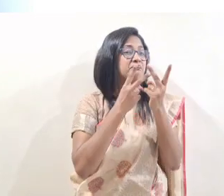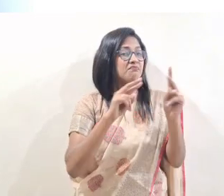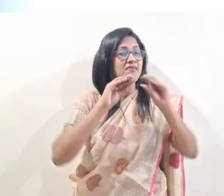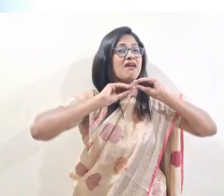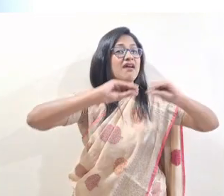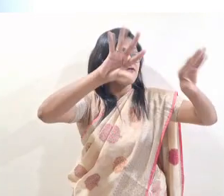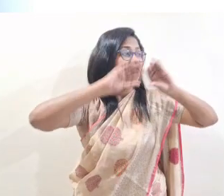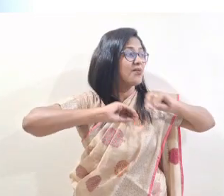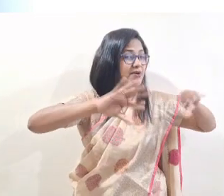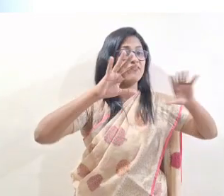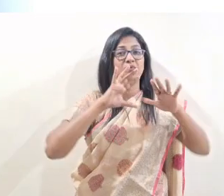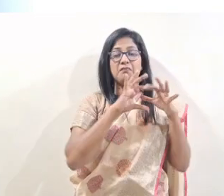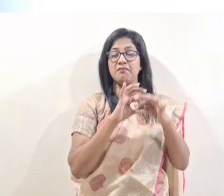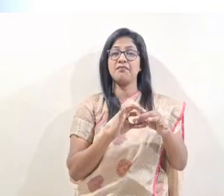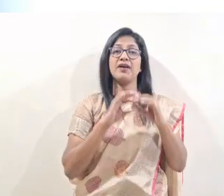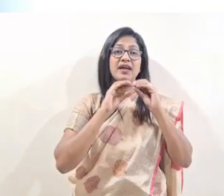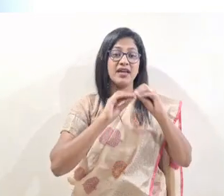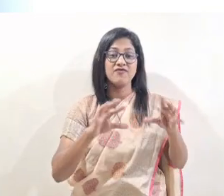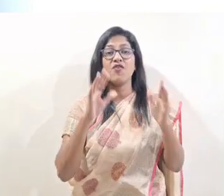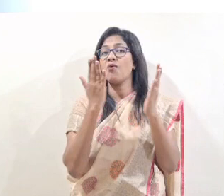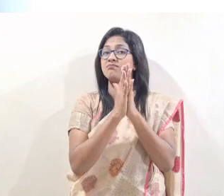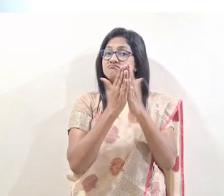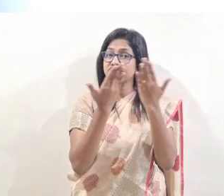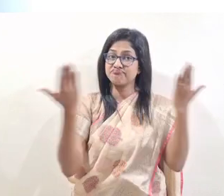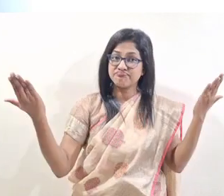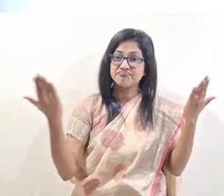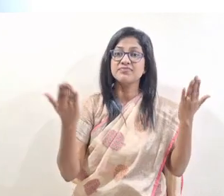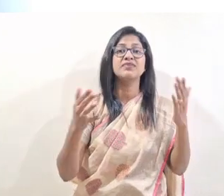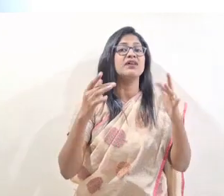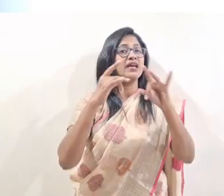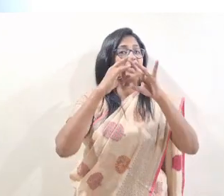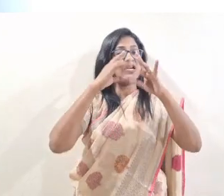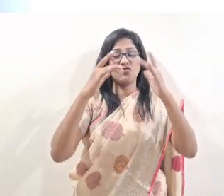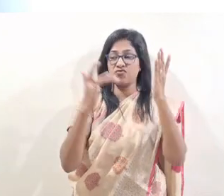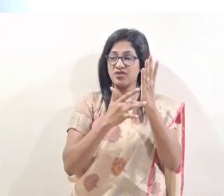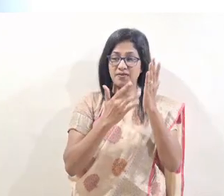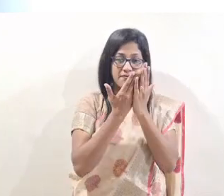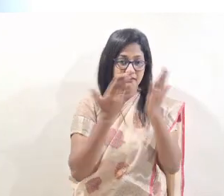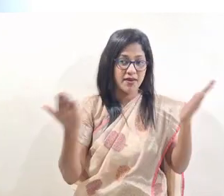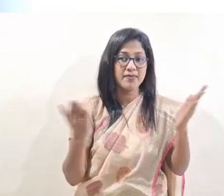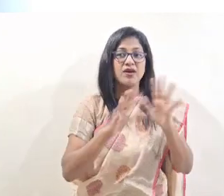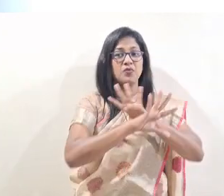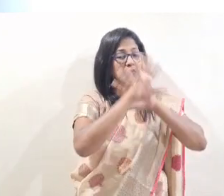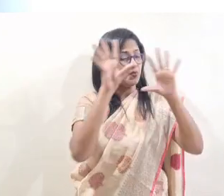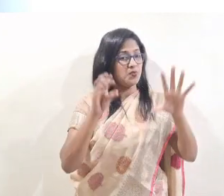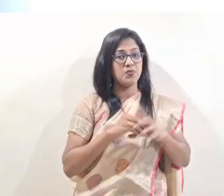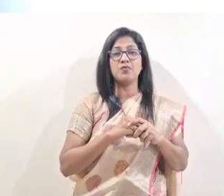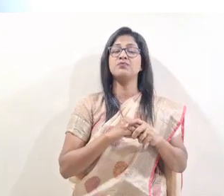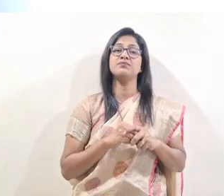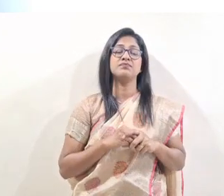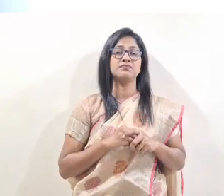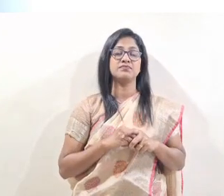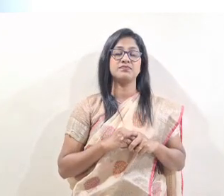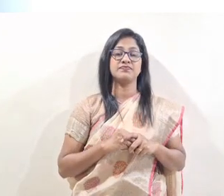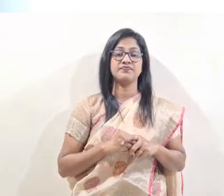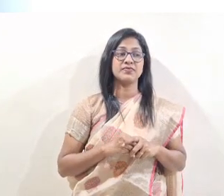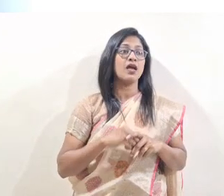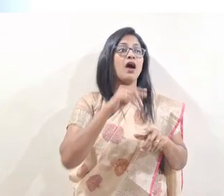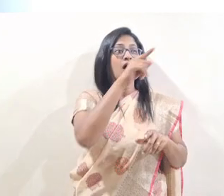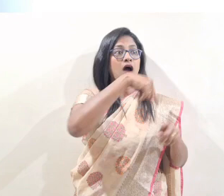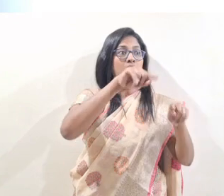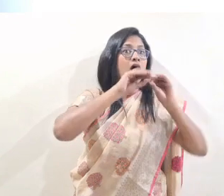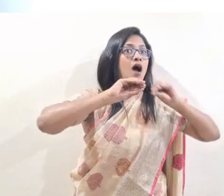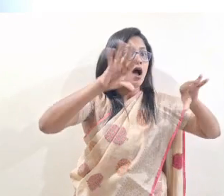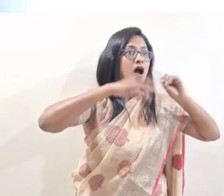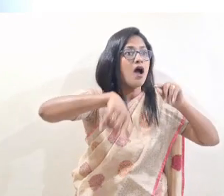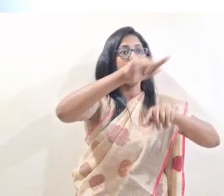things has been communicated through print media, electronic media. Everything has been done. So people have started believing